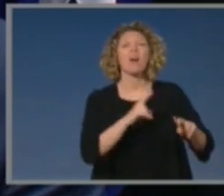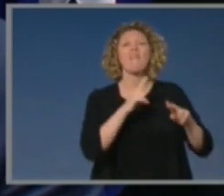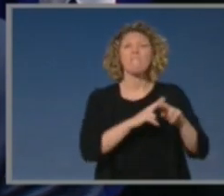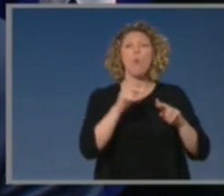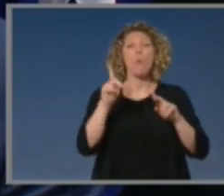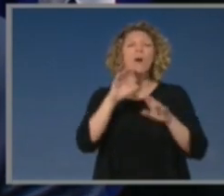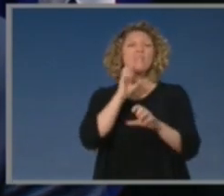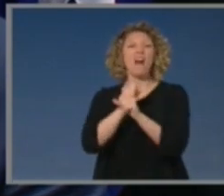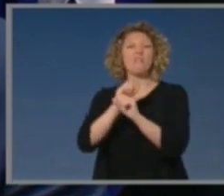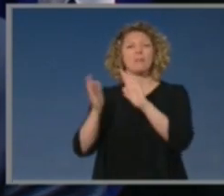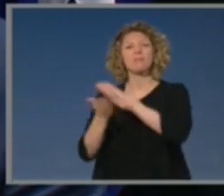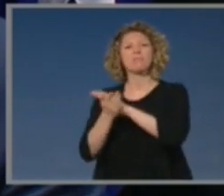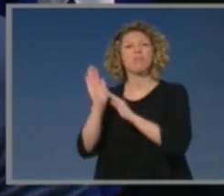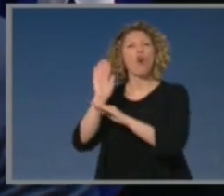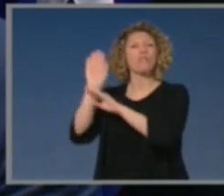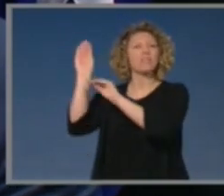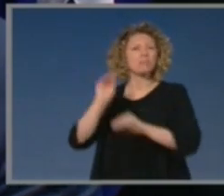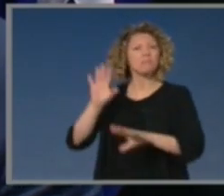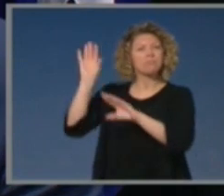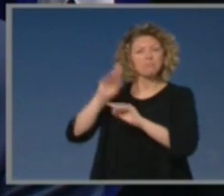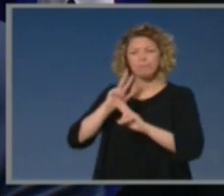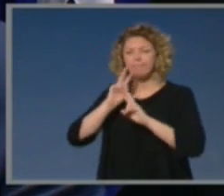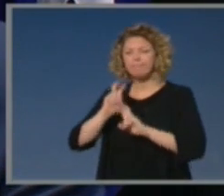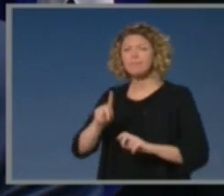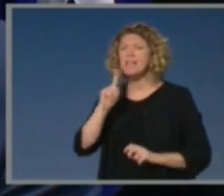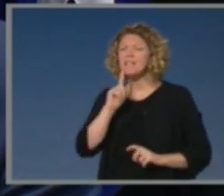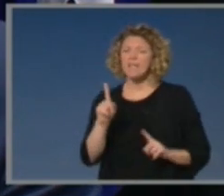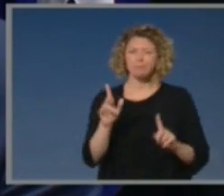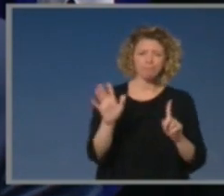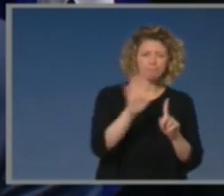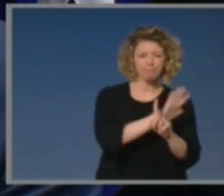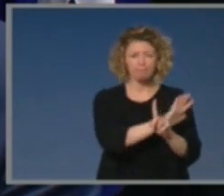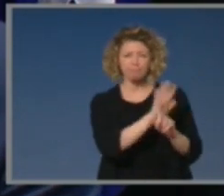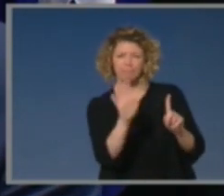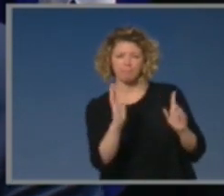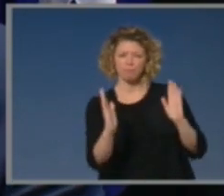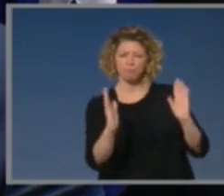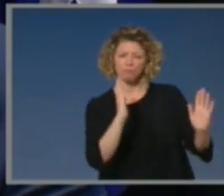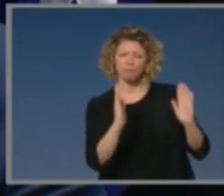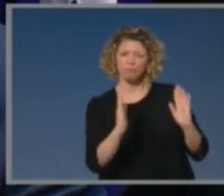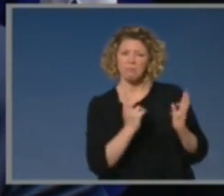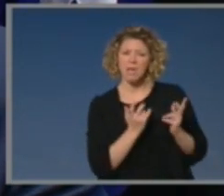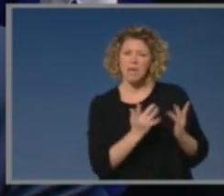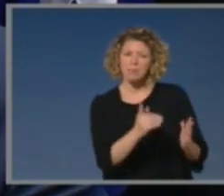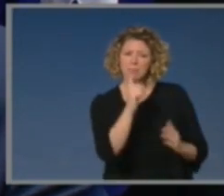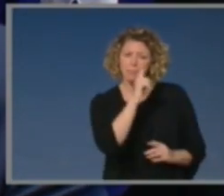always put a range on net overseas migration that was consistent with